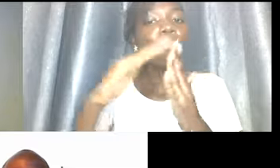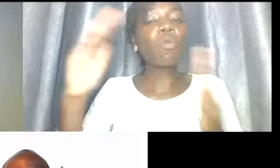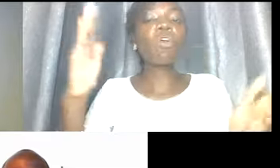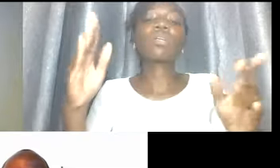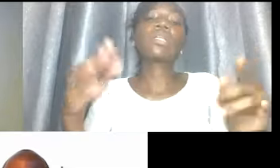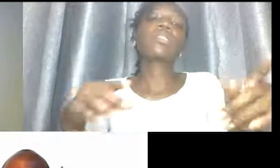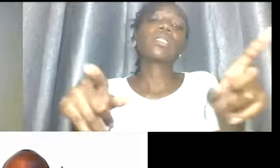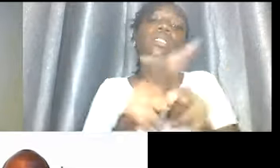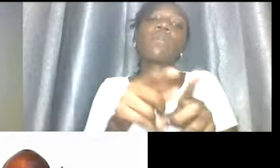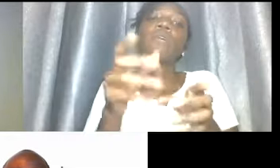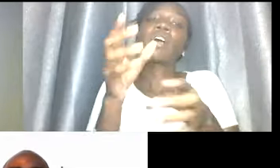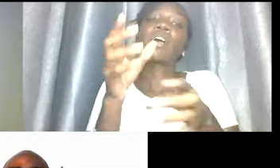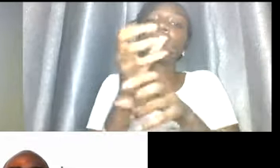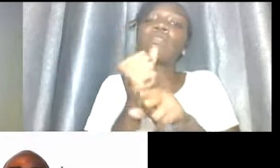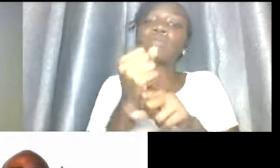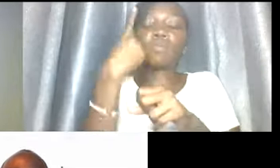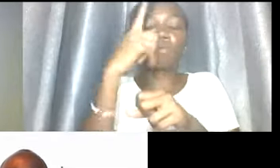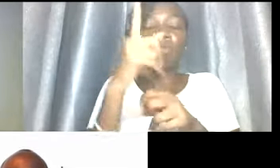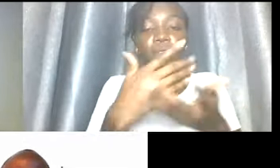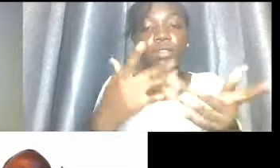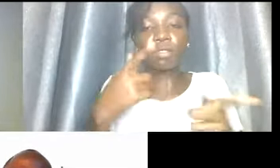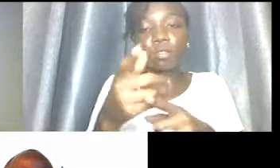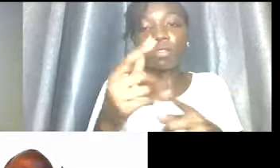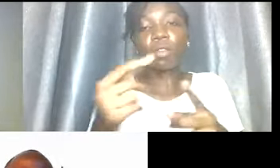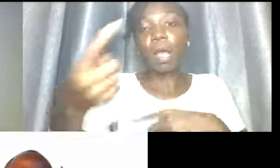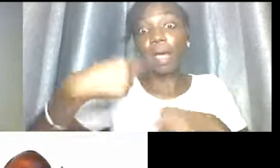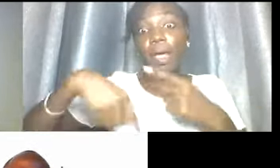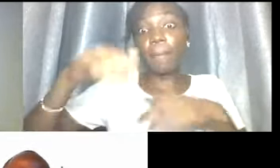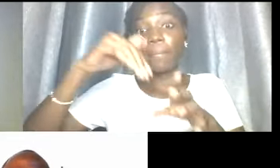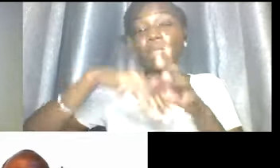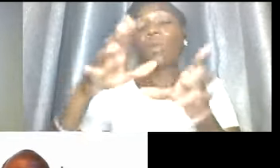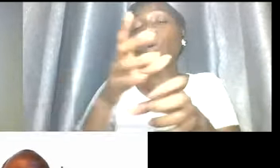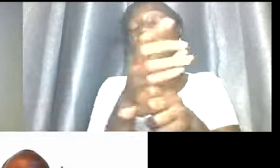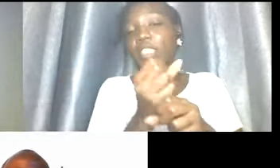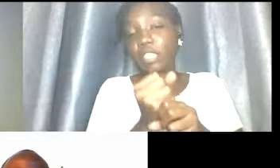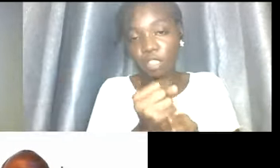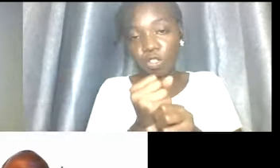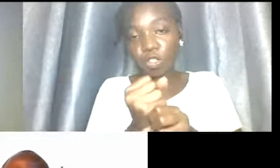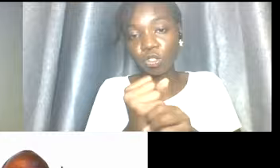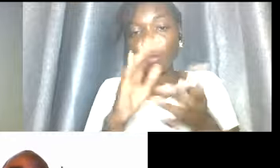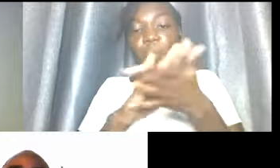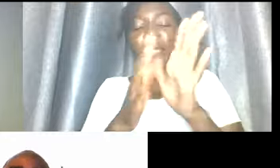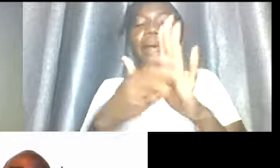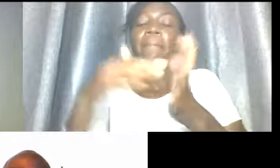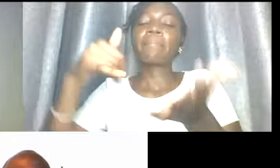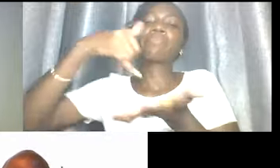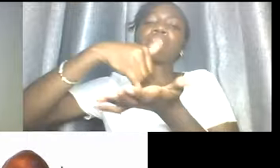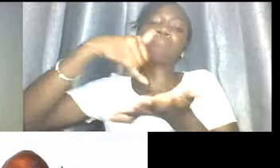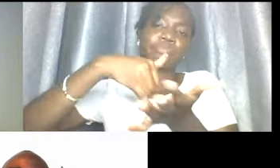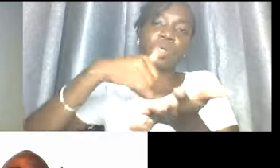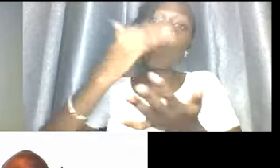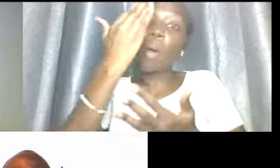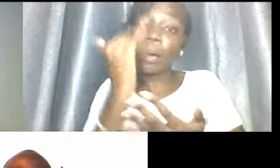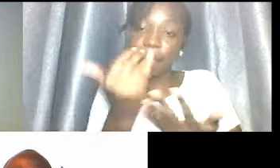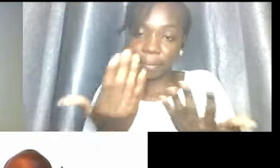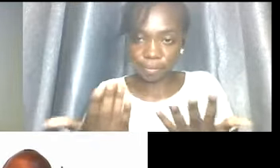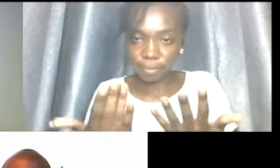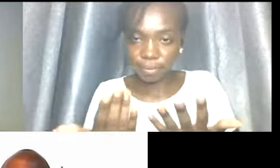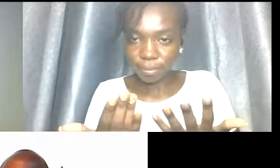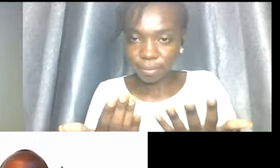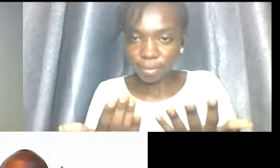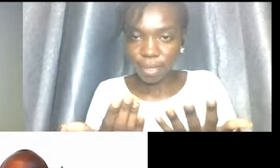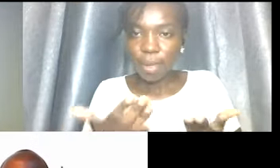stick to that one field that you might have come into that organization to be a part of. Why? The more you